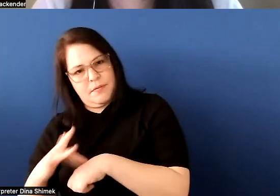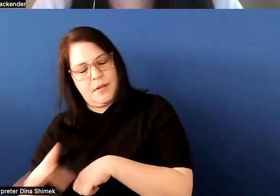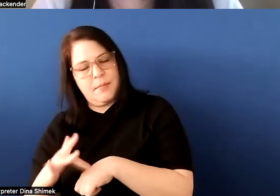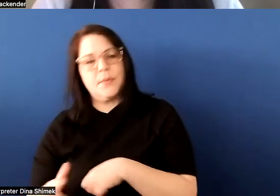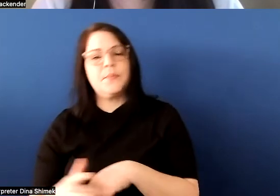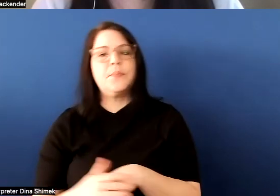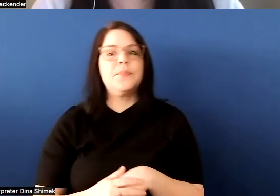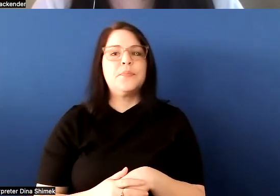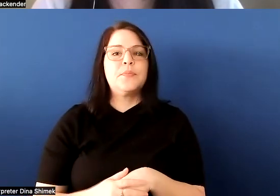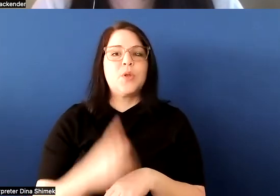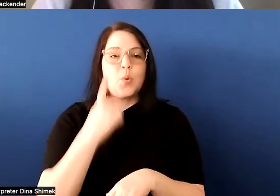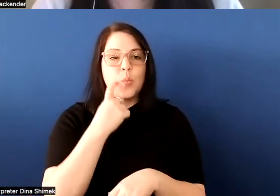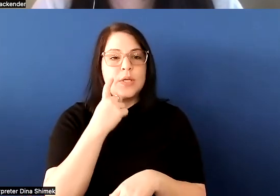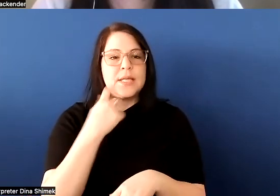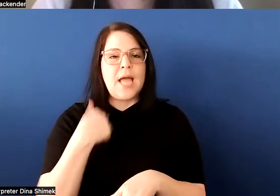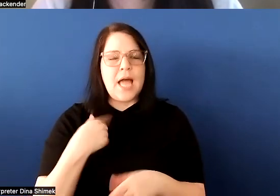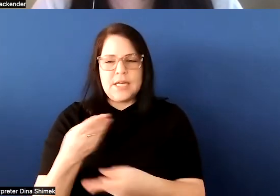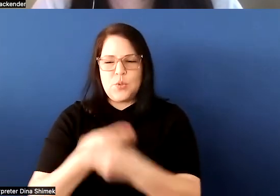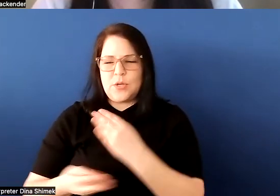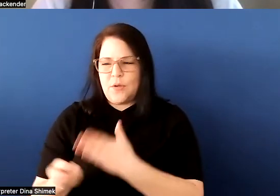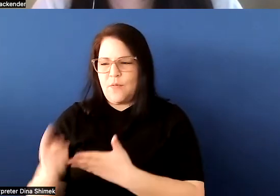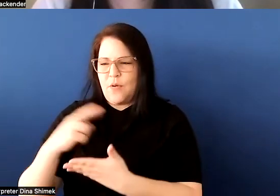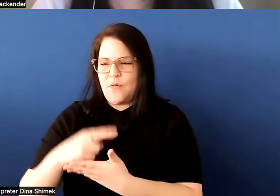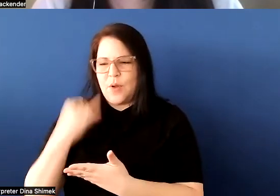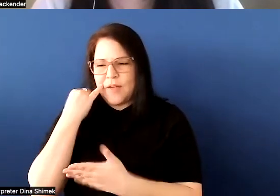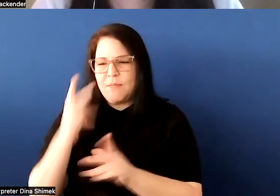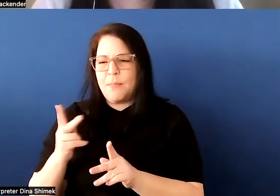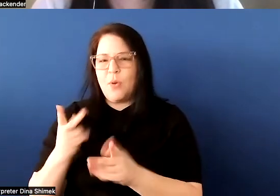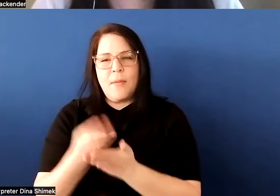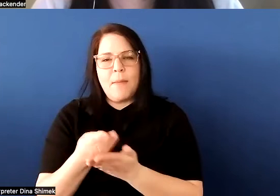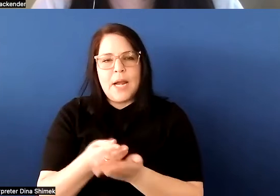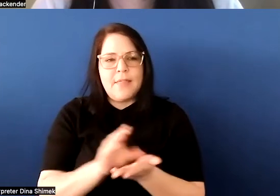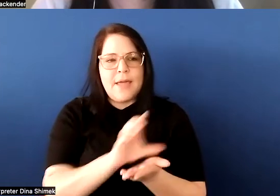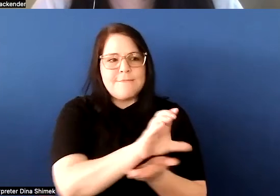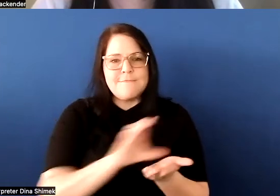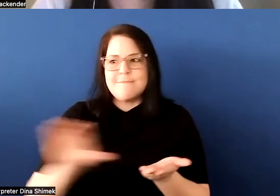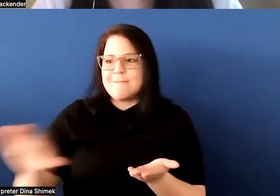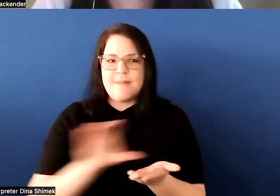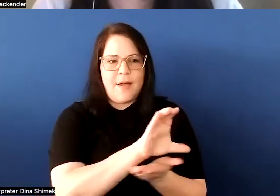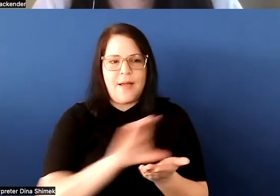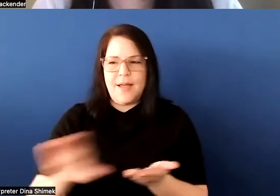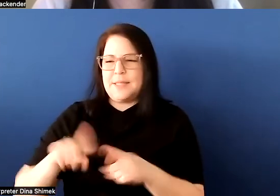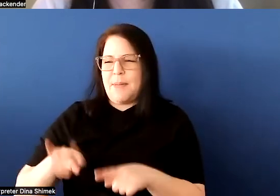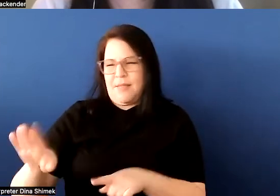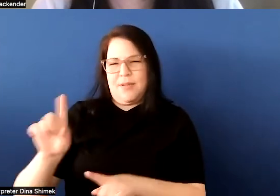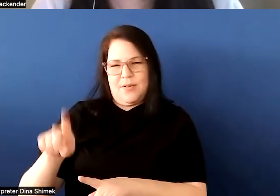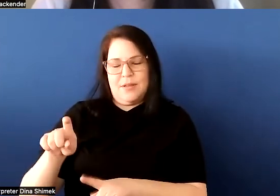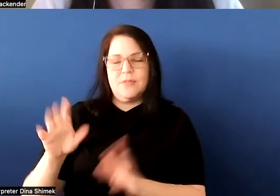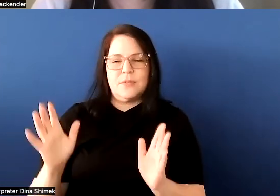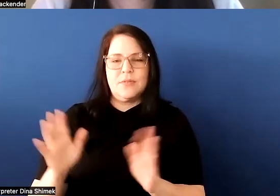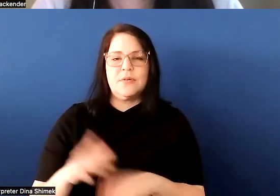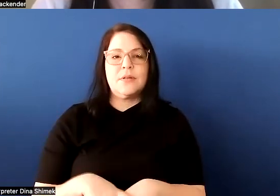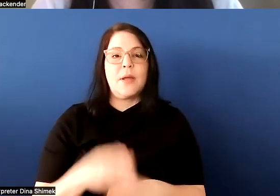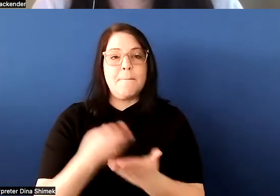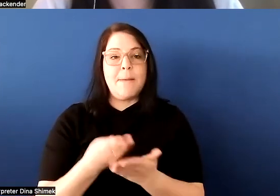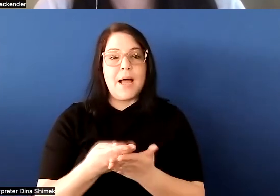And actually, I just did some transaction reviews on people who did move money around based on their needs. And so money